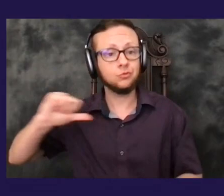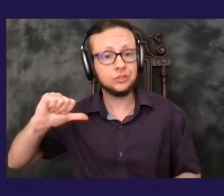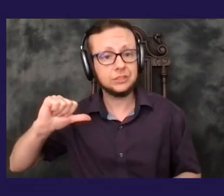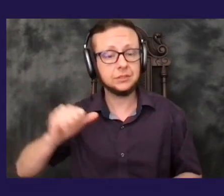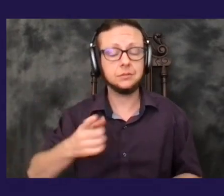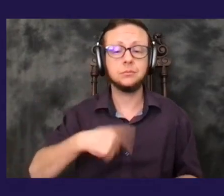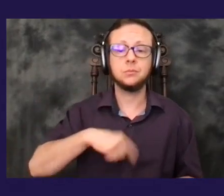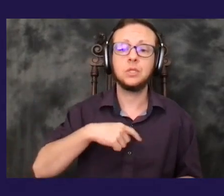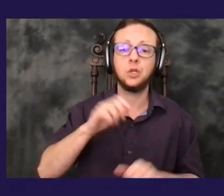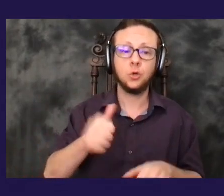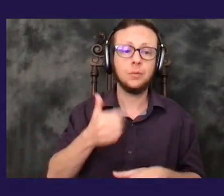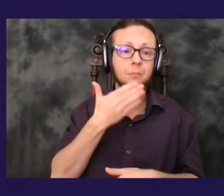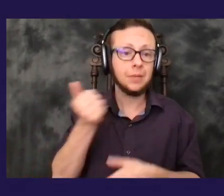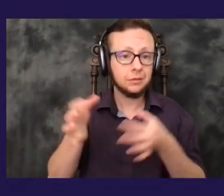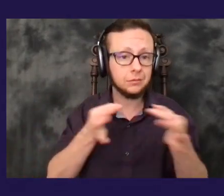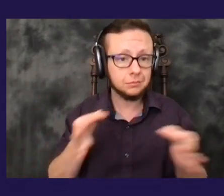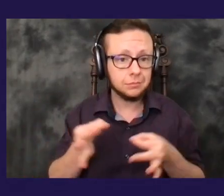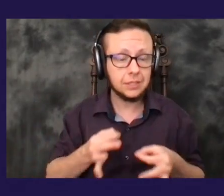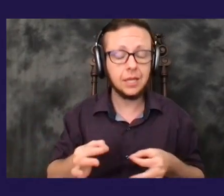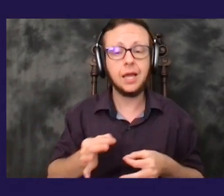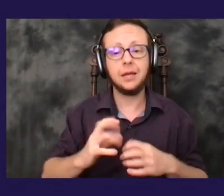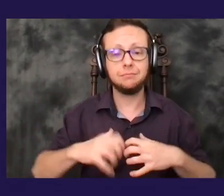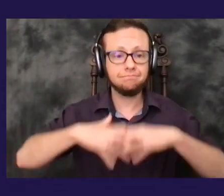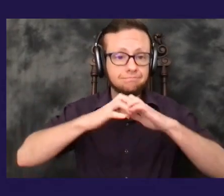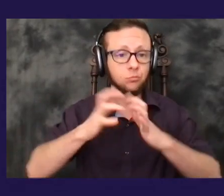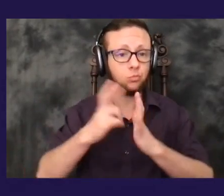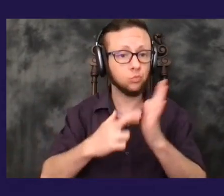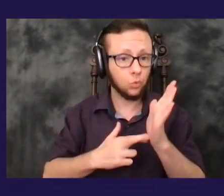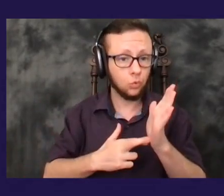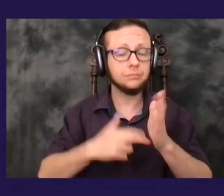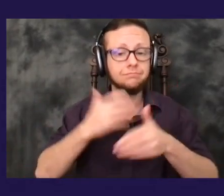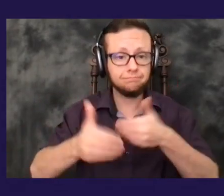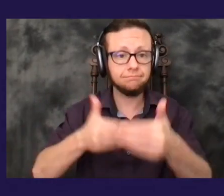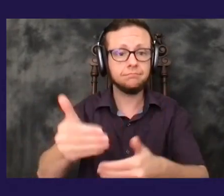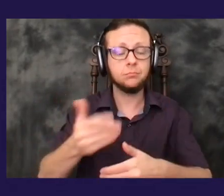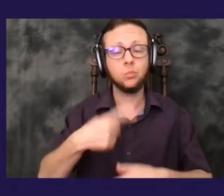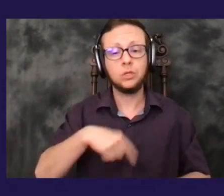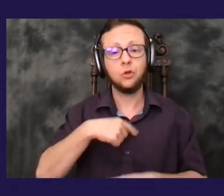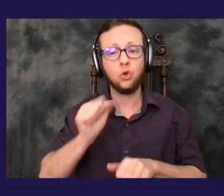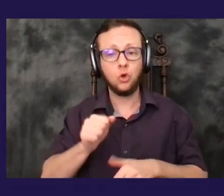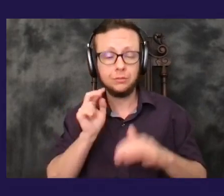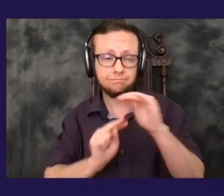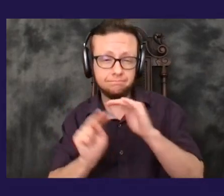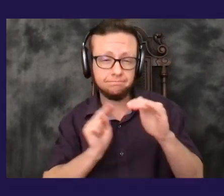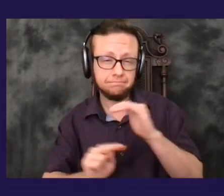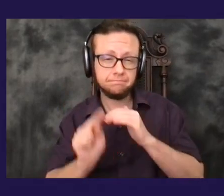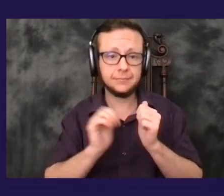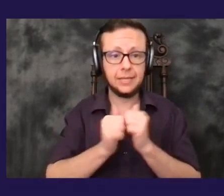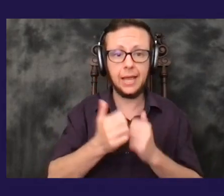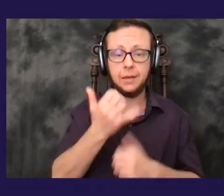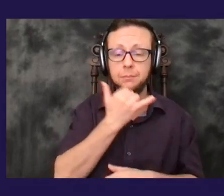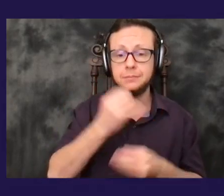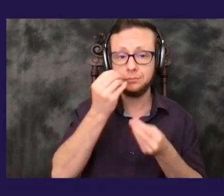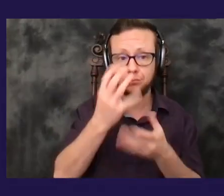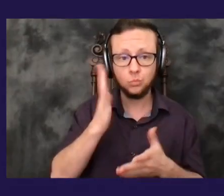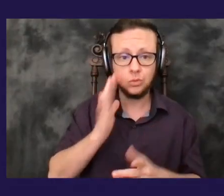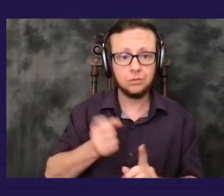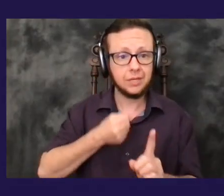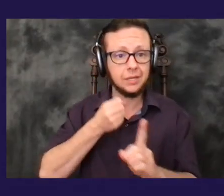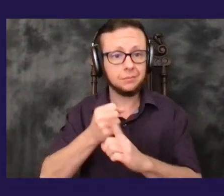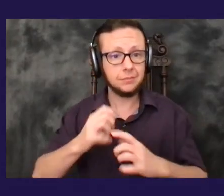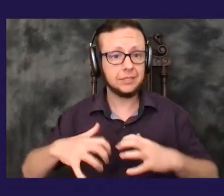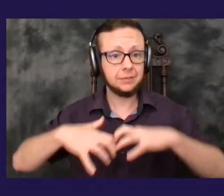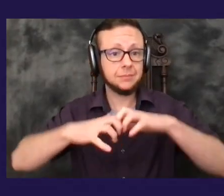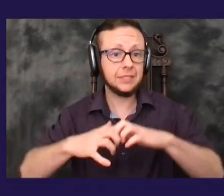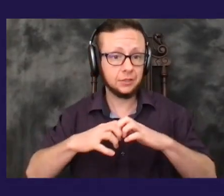better explain and implement the rules we enact. We could anticipate how misinformation can affect the implementation stage by, for